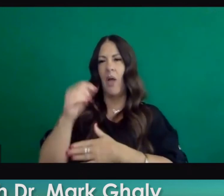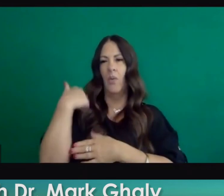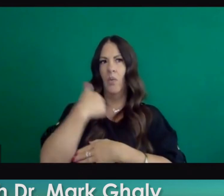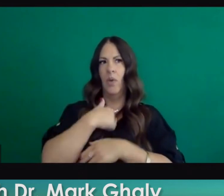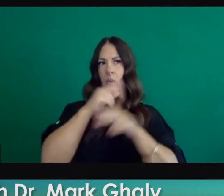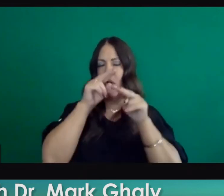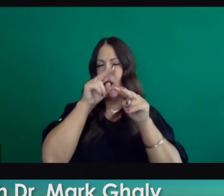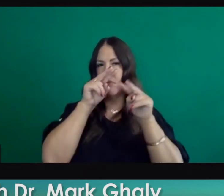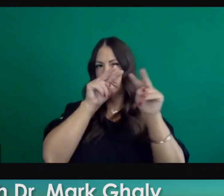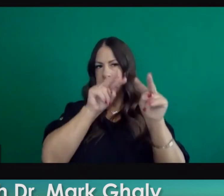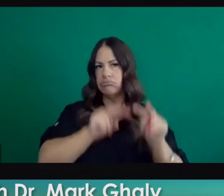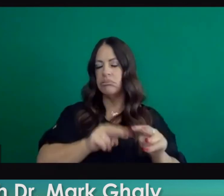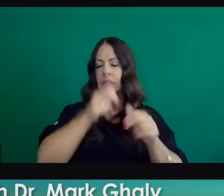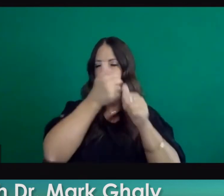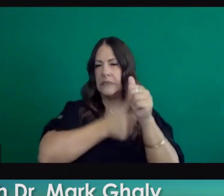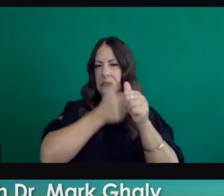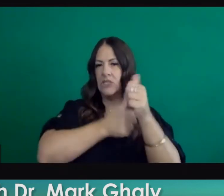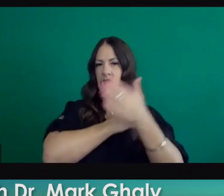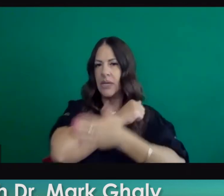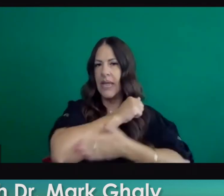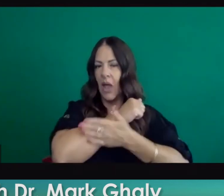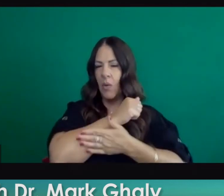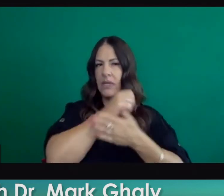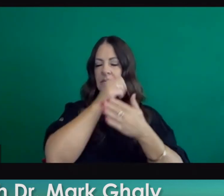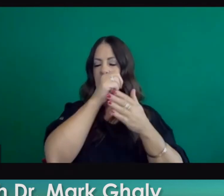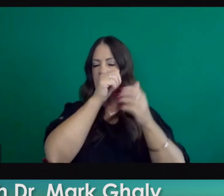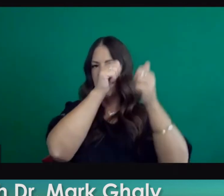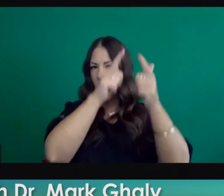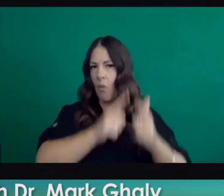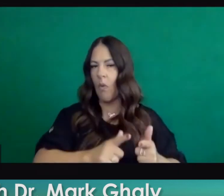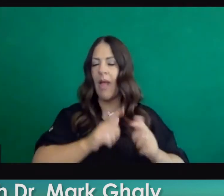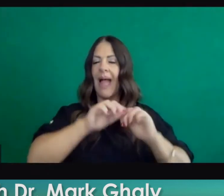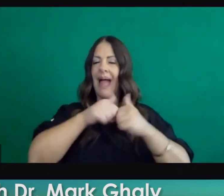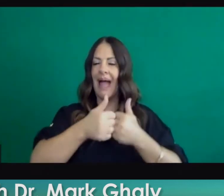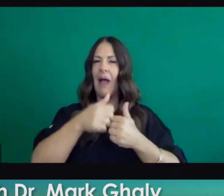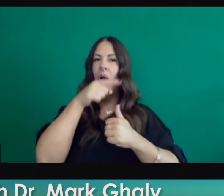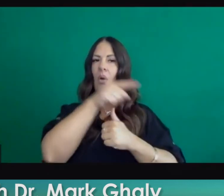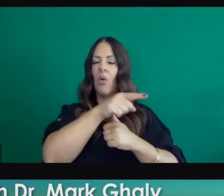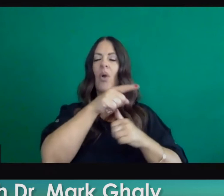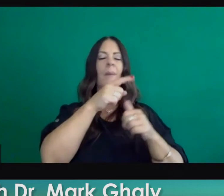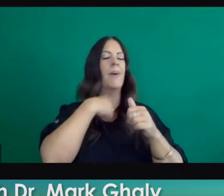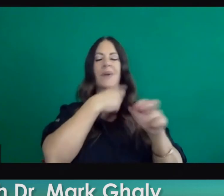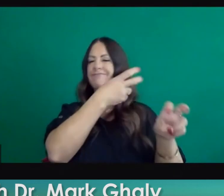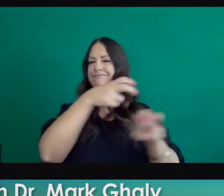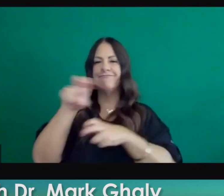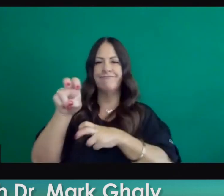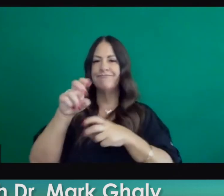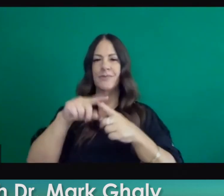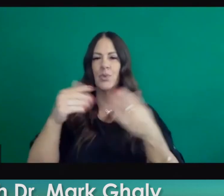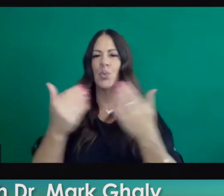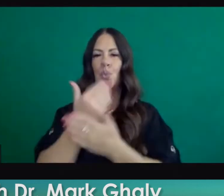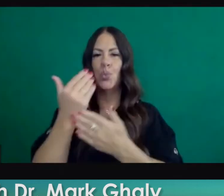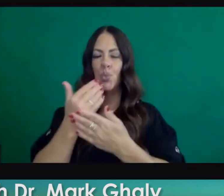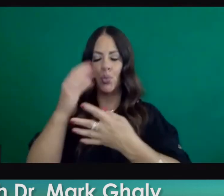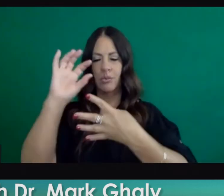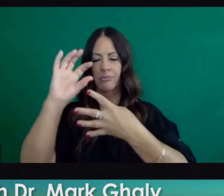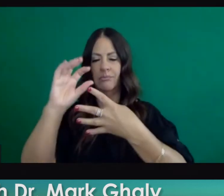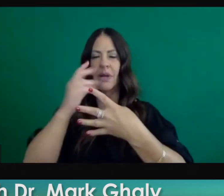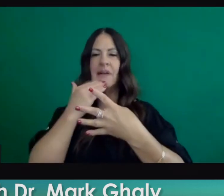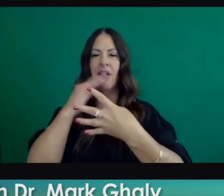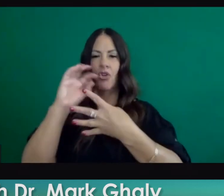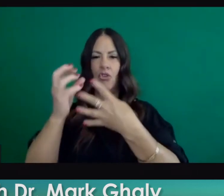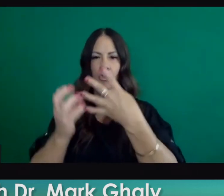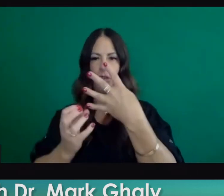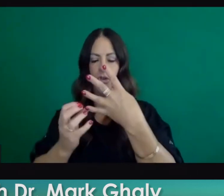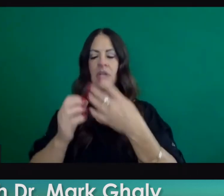then provided some explanation on how, when we moved from county monitoring to this new blueprint, how